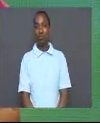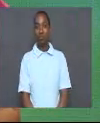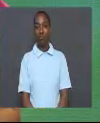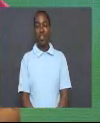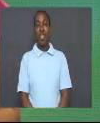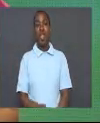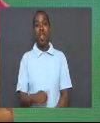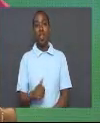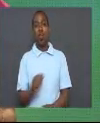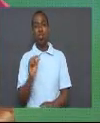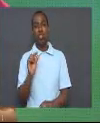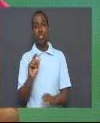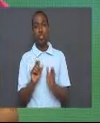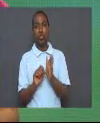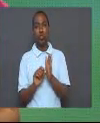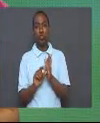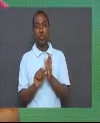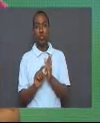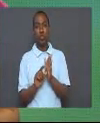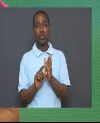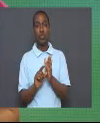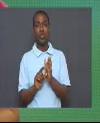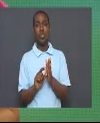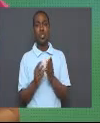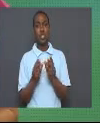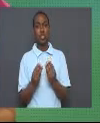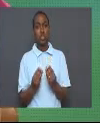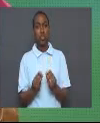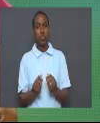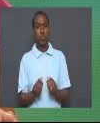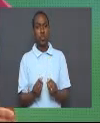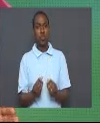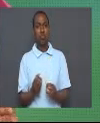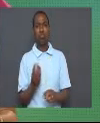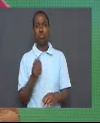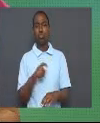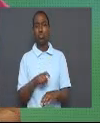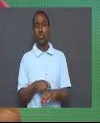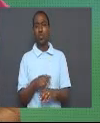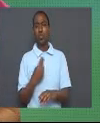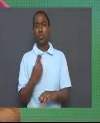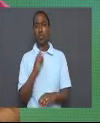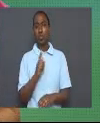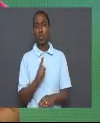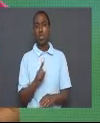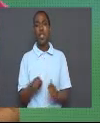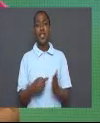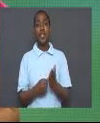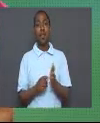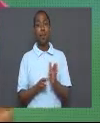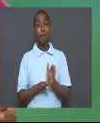Some food is preserved to last longer and to prevent bacterial